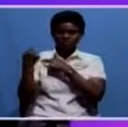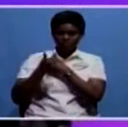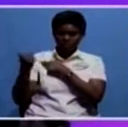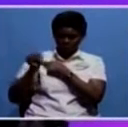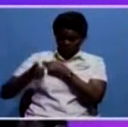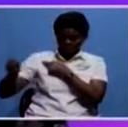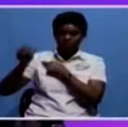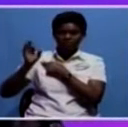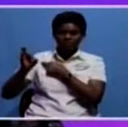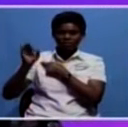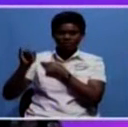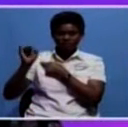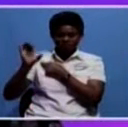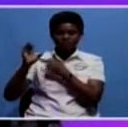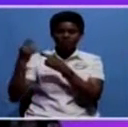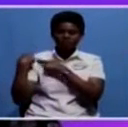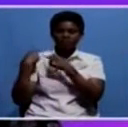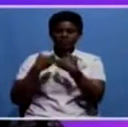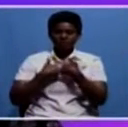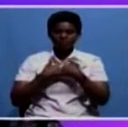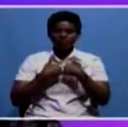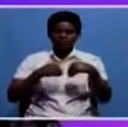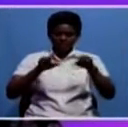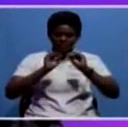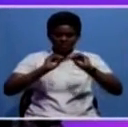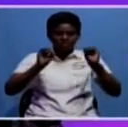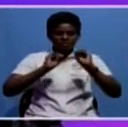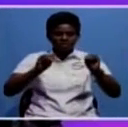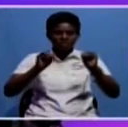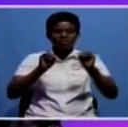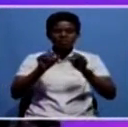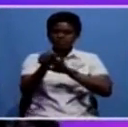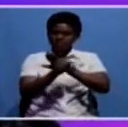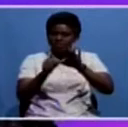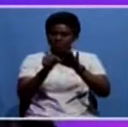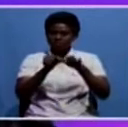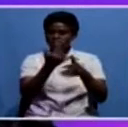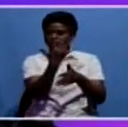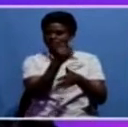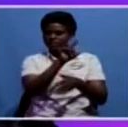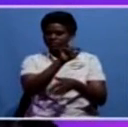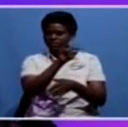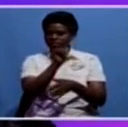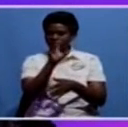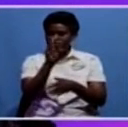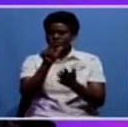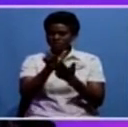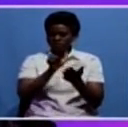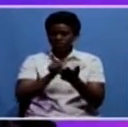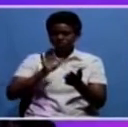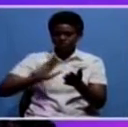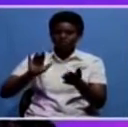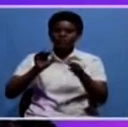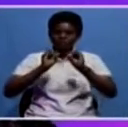The FIC has a responsibility to educate, I think in Section 5 of the 2016 Act, to